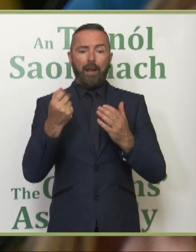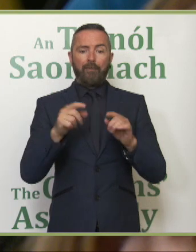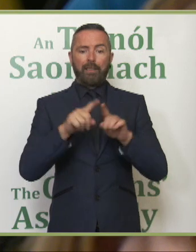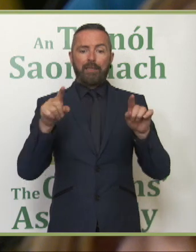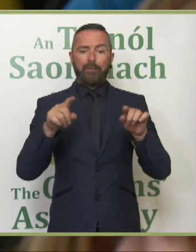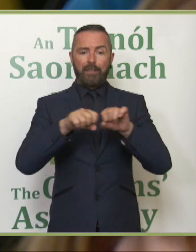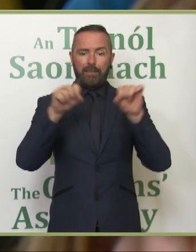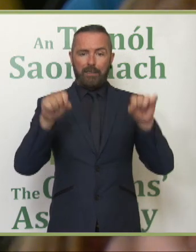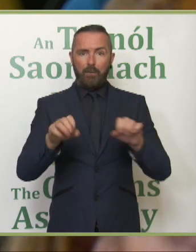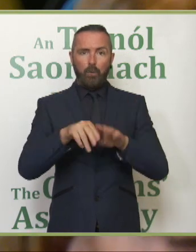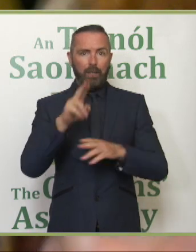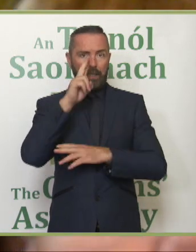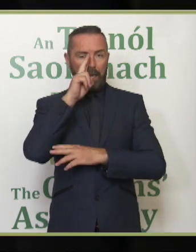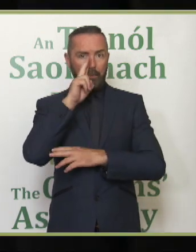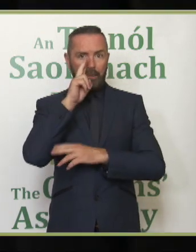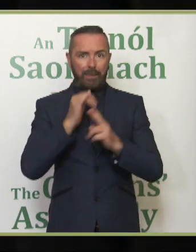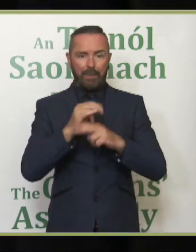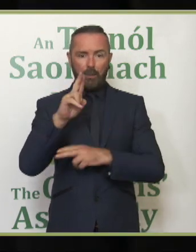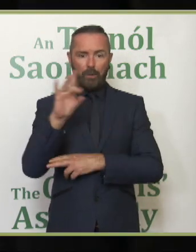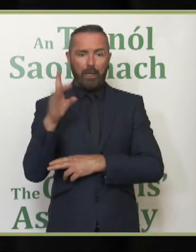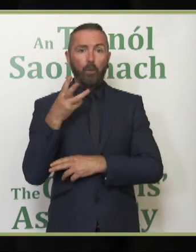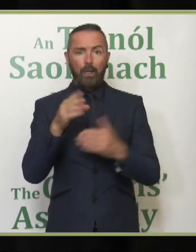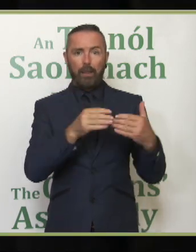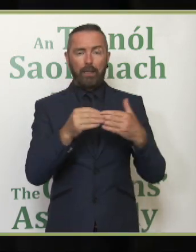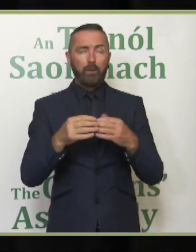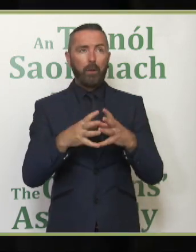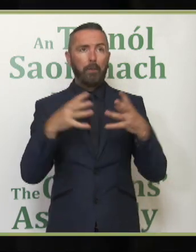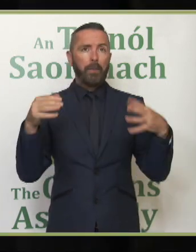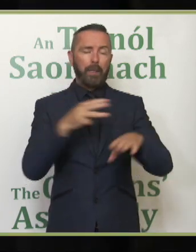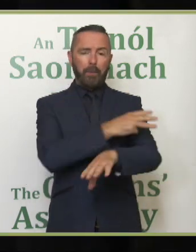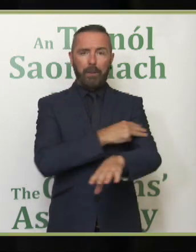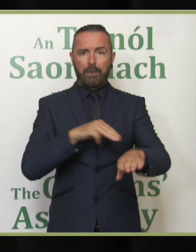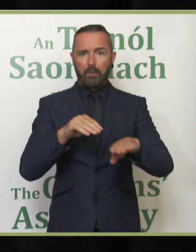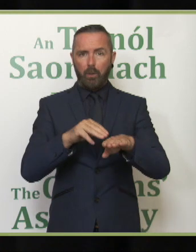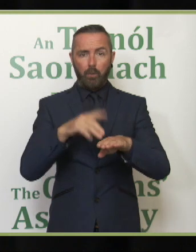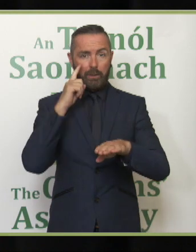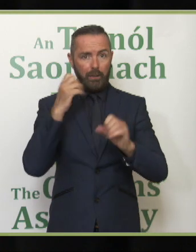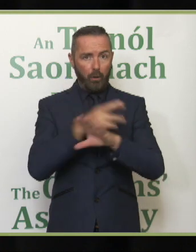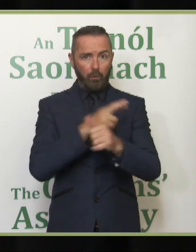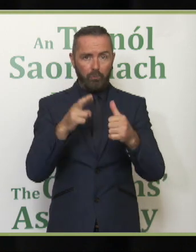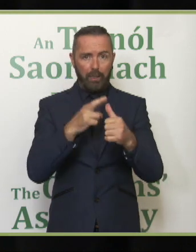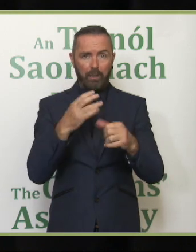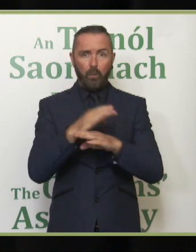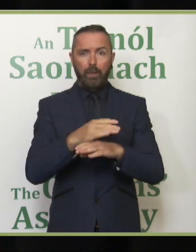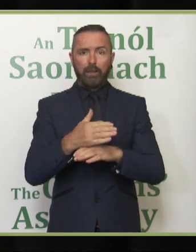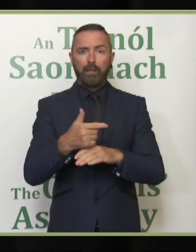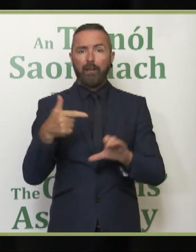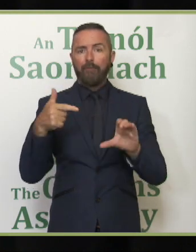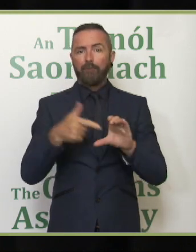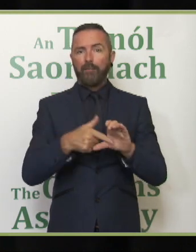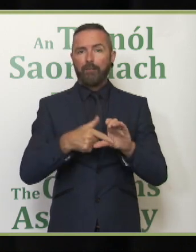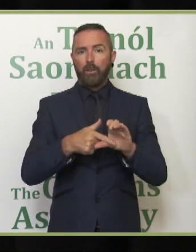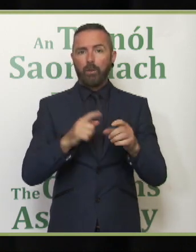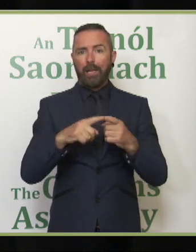our neighbours in the United Kingdom will lead to significant policing problems. We already see that at the border around fuel smuggling and